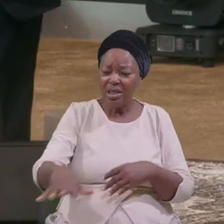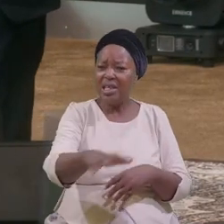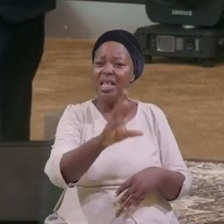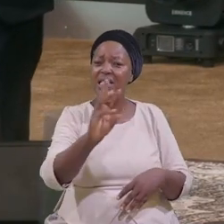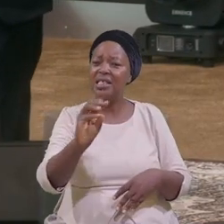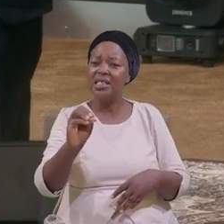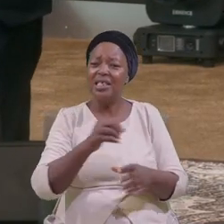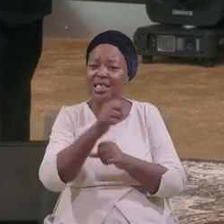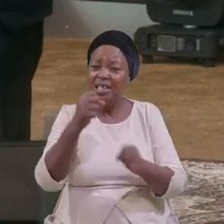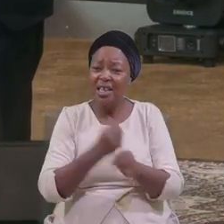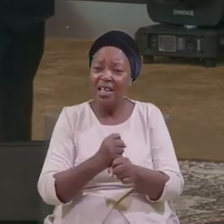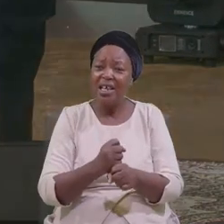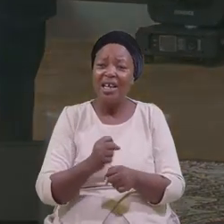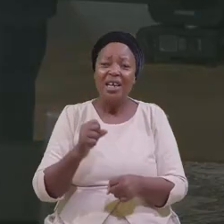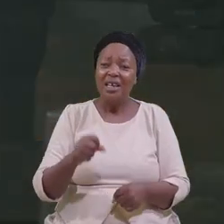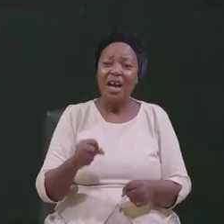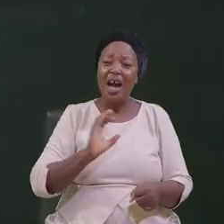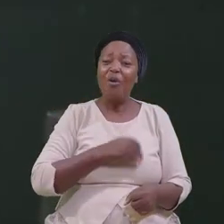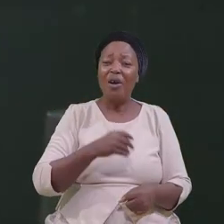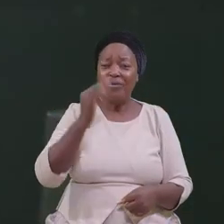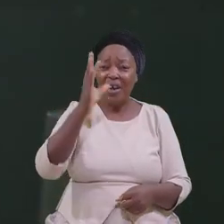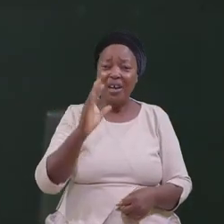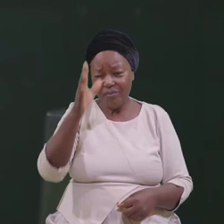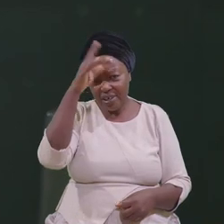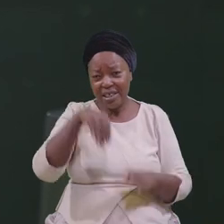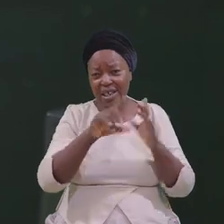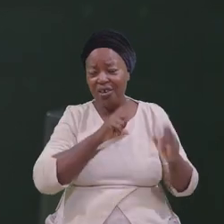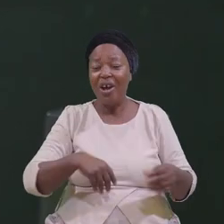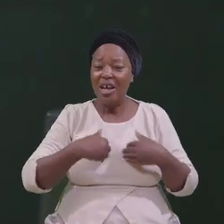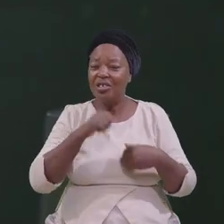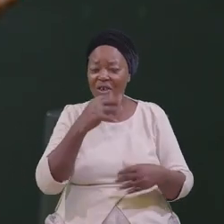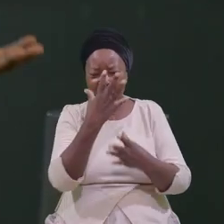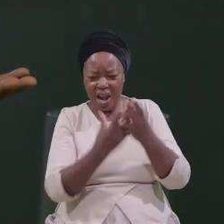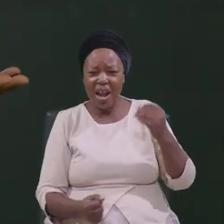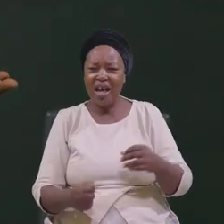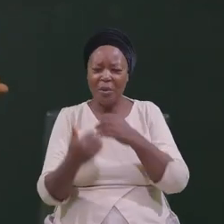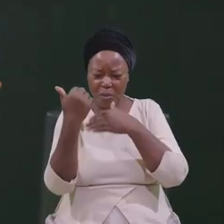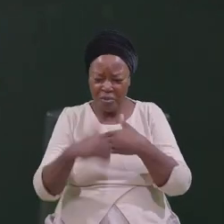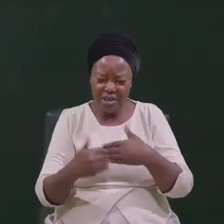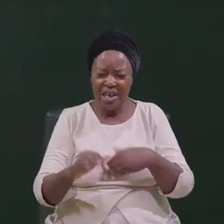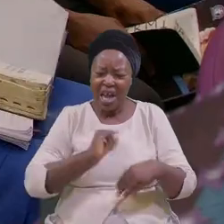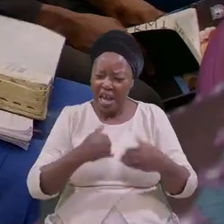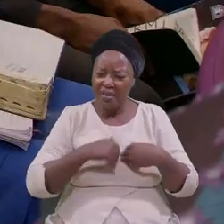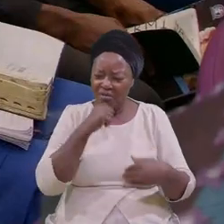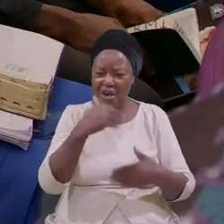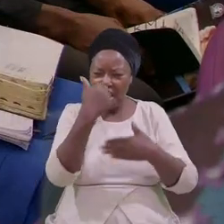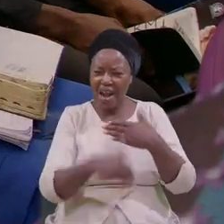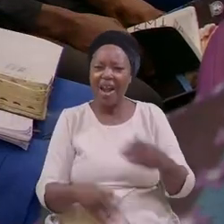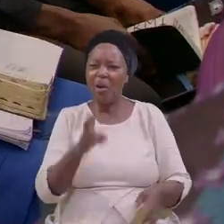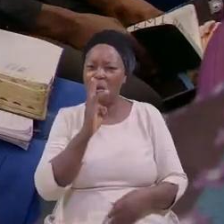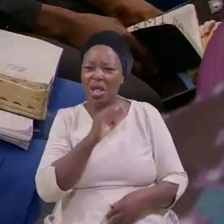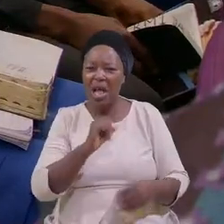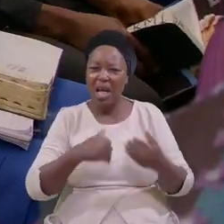I have not lacked bread. I've not lacked water. I've not lacked possession. I've not